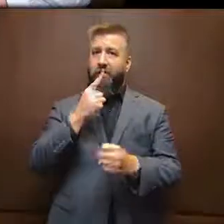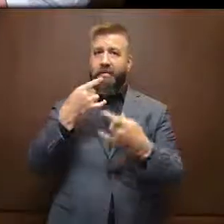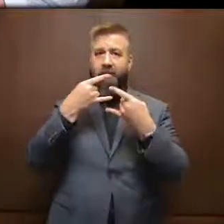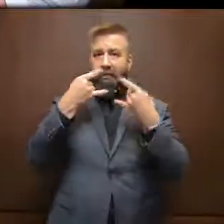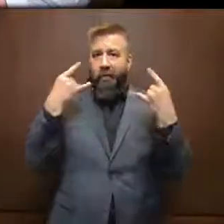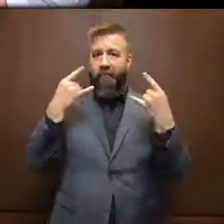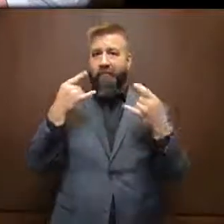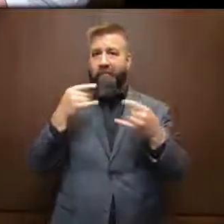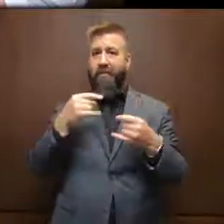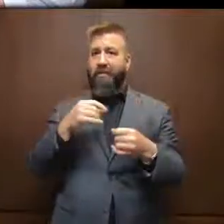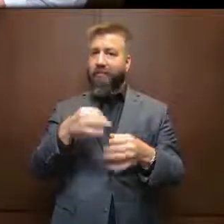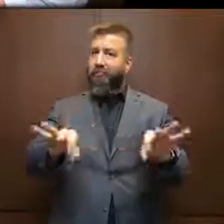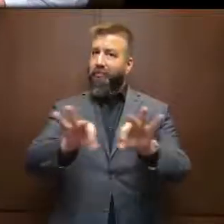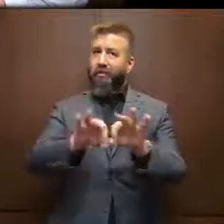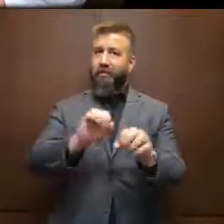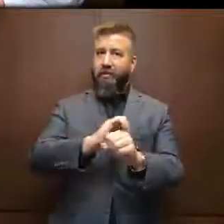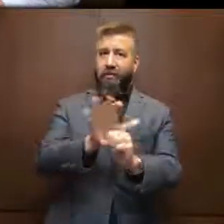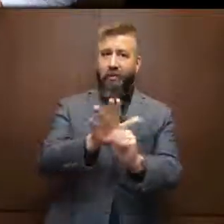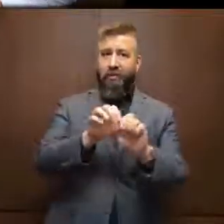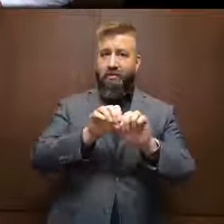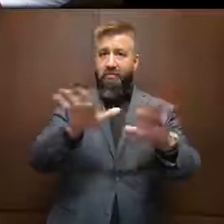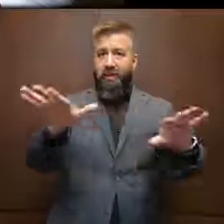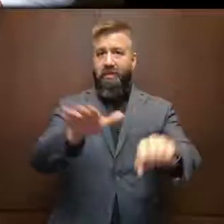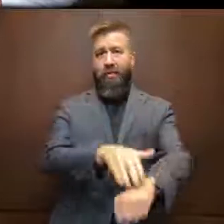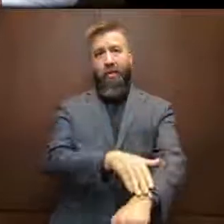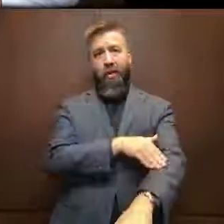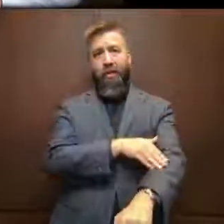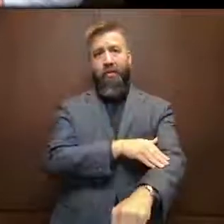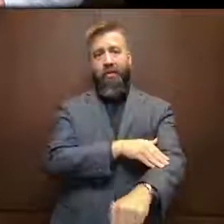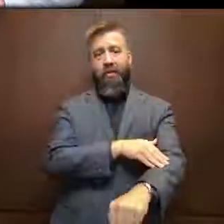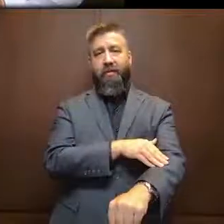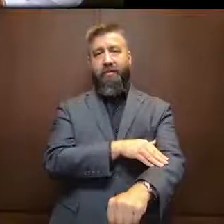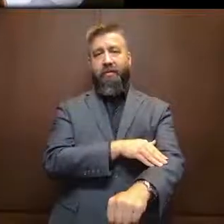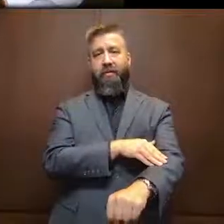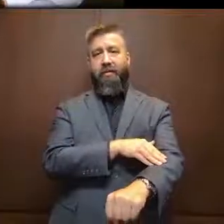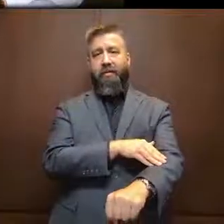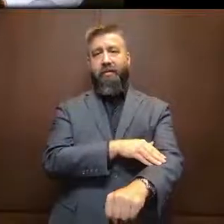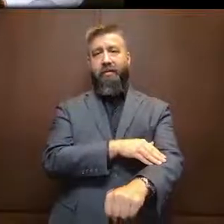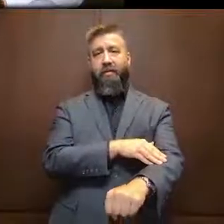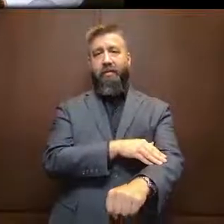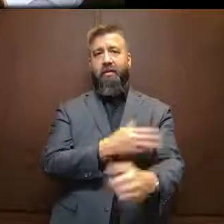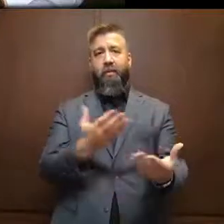spread slows and gets way below the